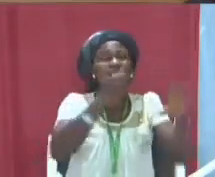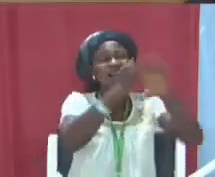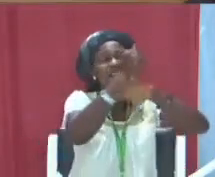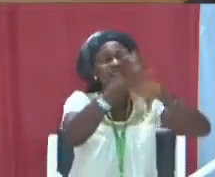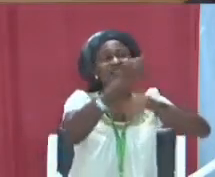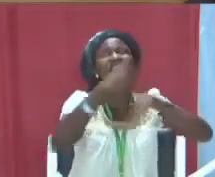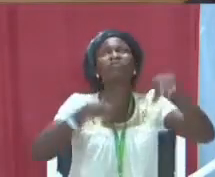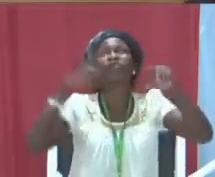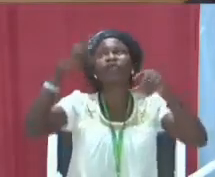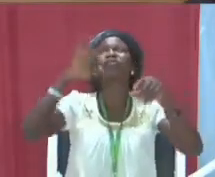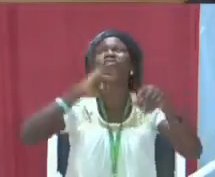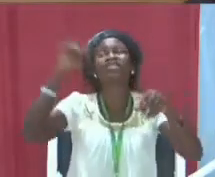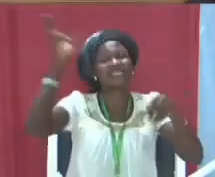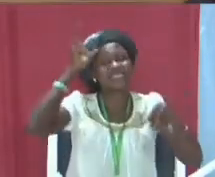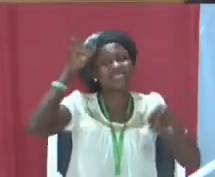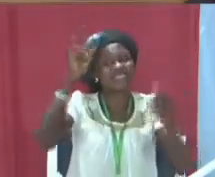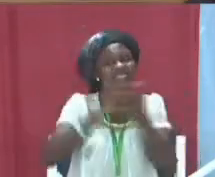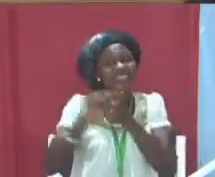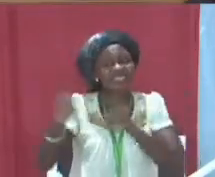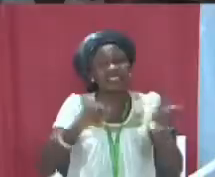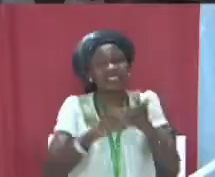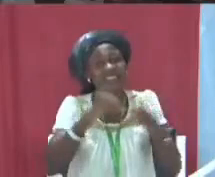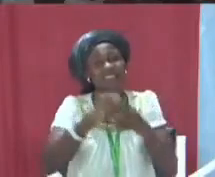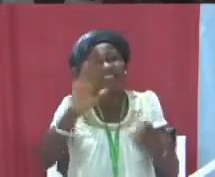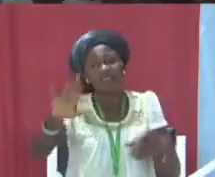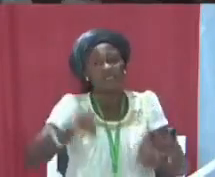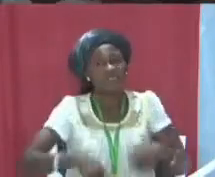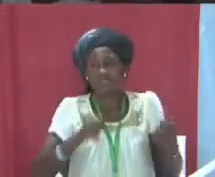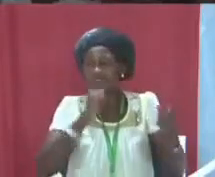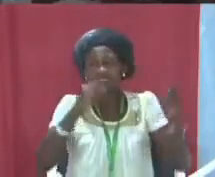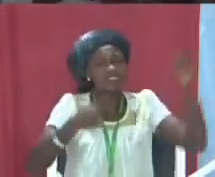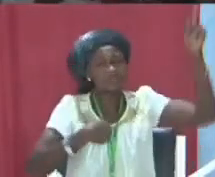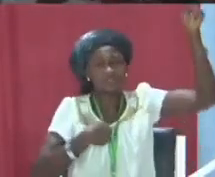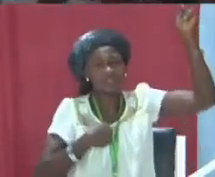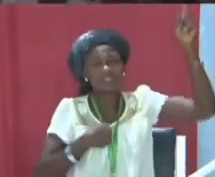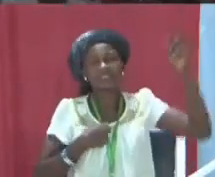of is Satan that did it in your life.